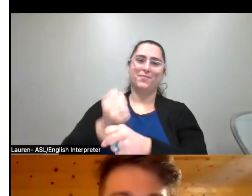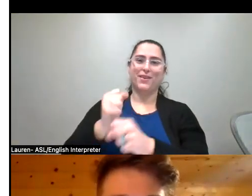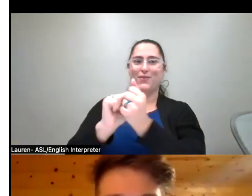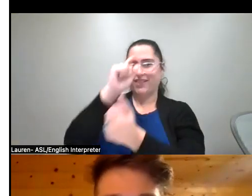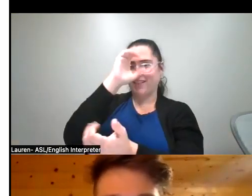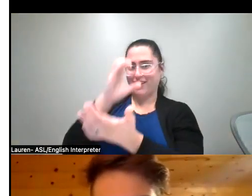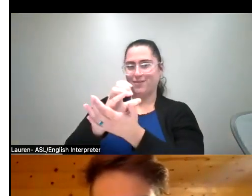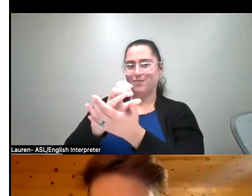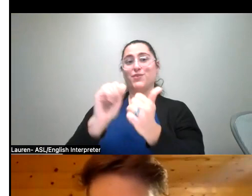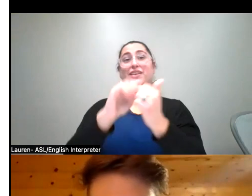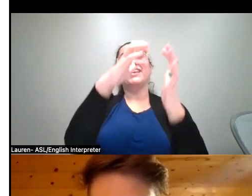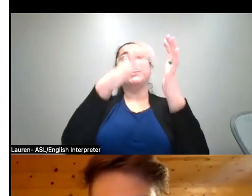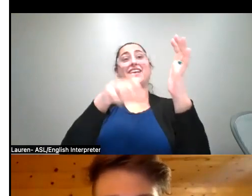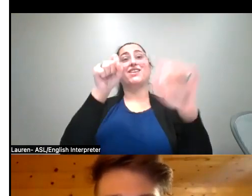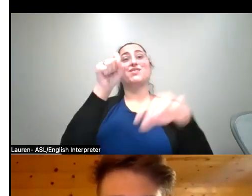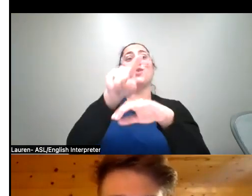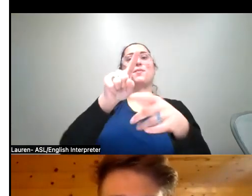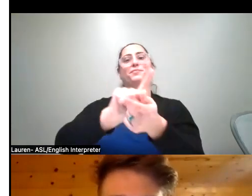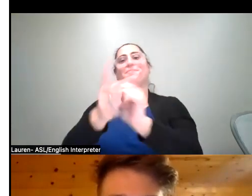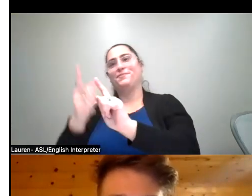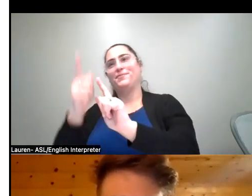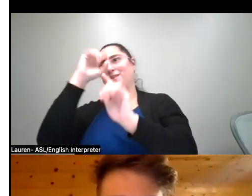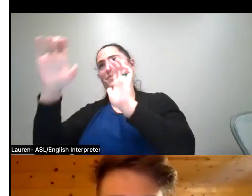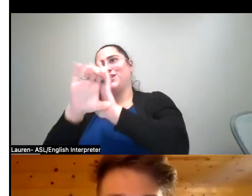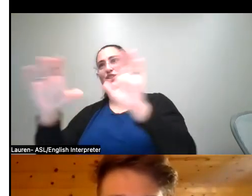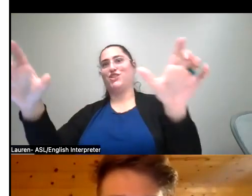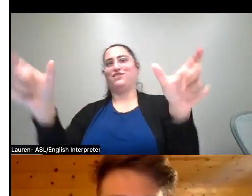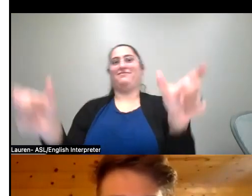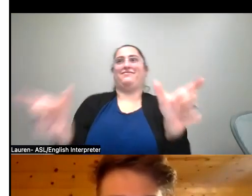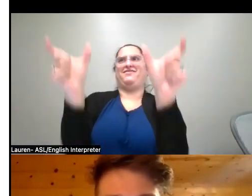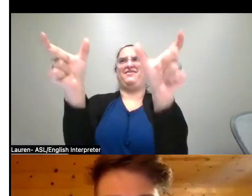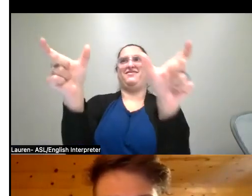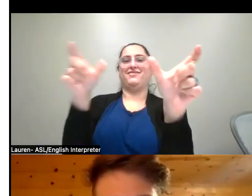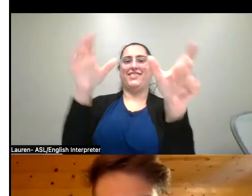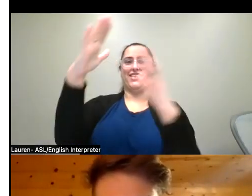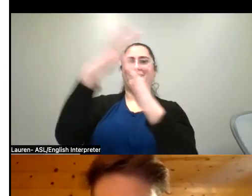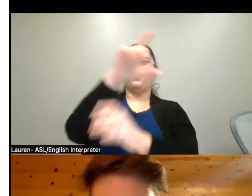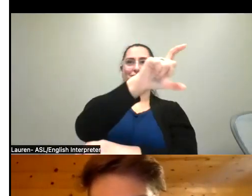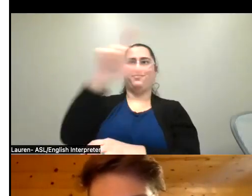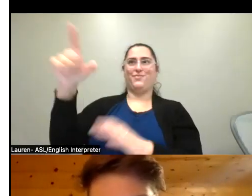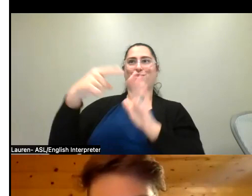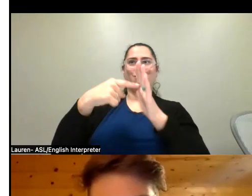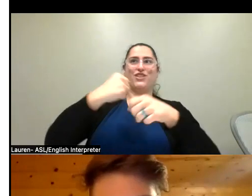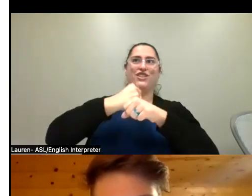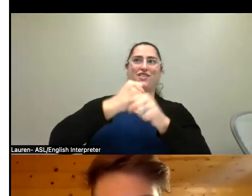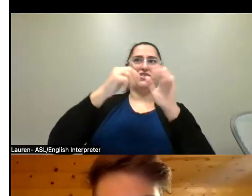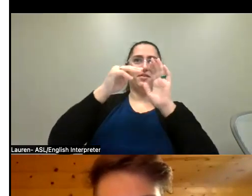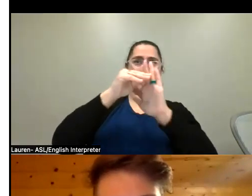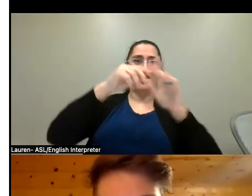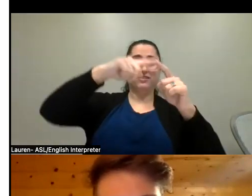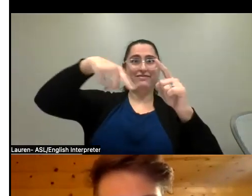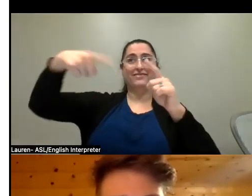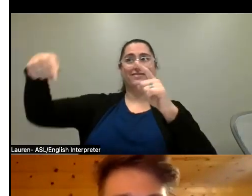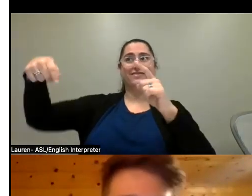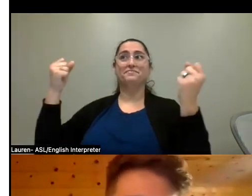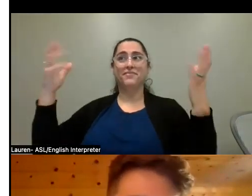this text prompt and generating the image. So this is sort of like a generative model that will produce many solutions. In this